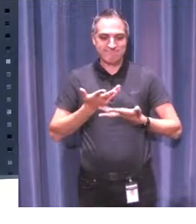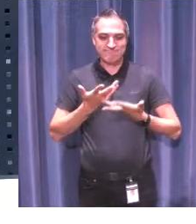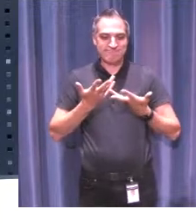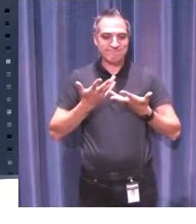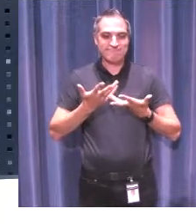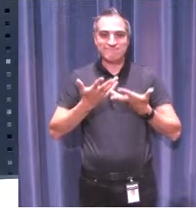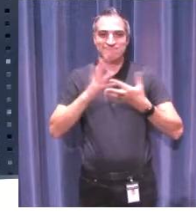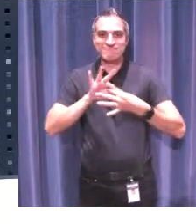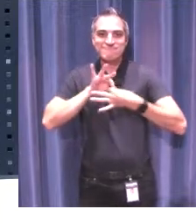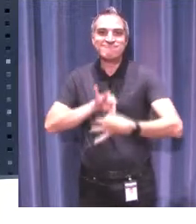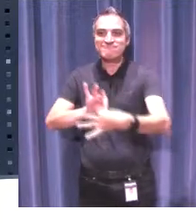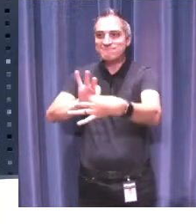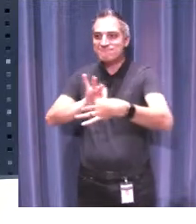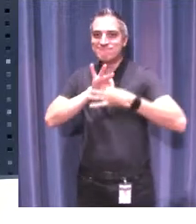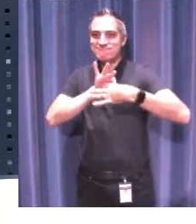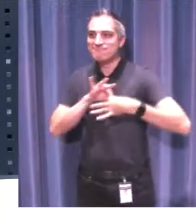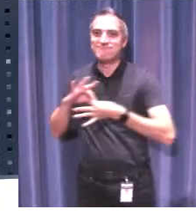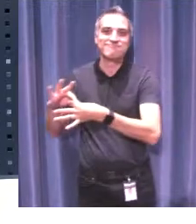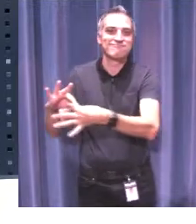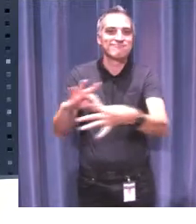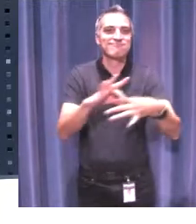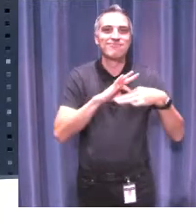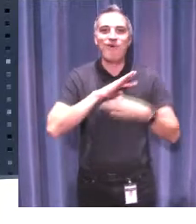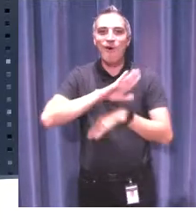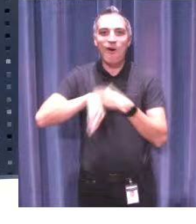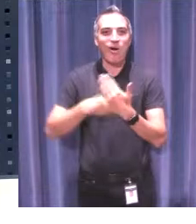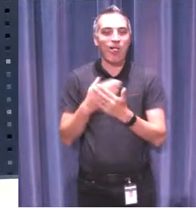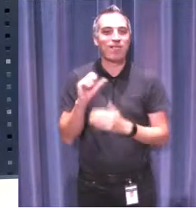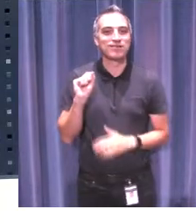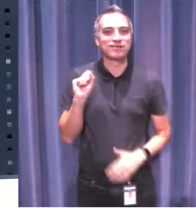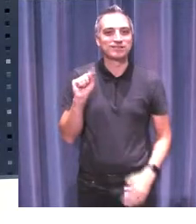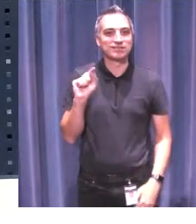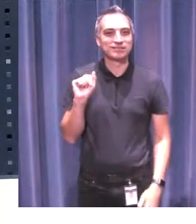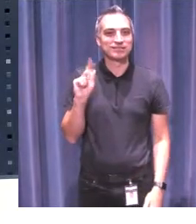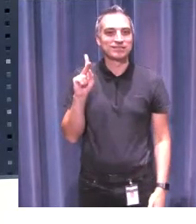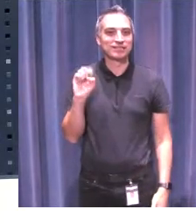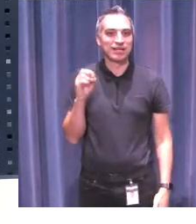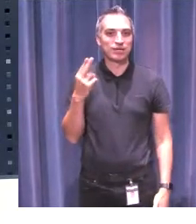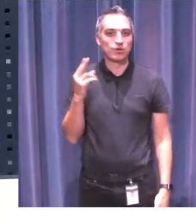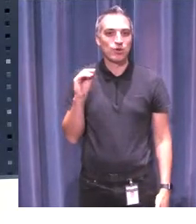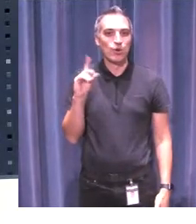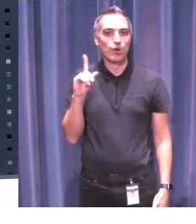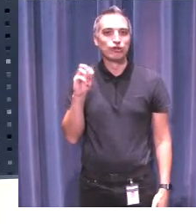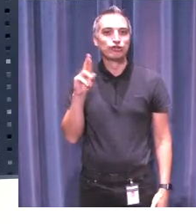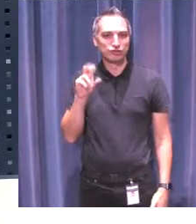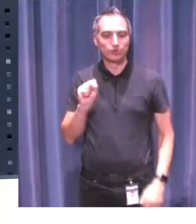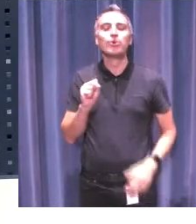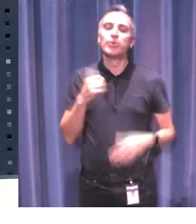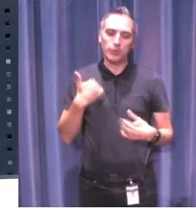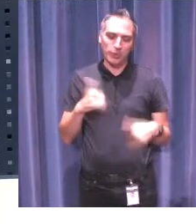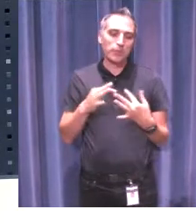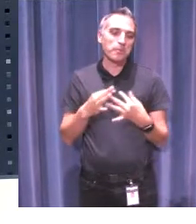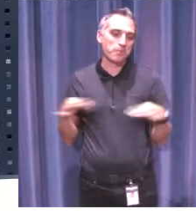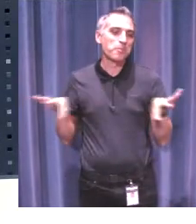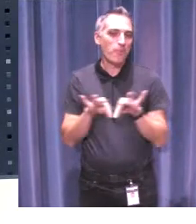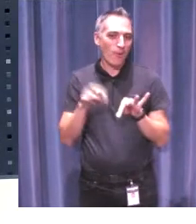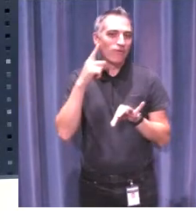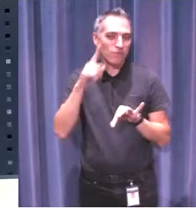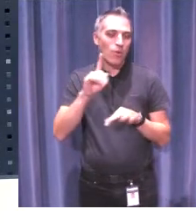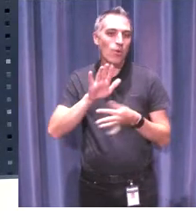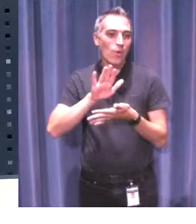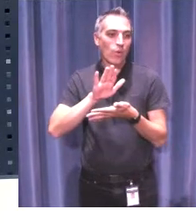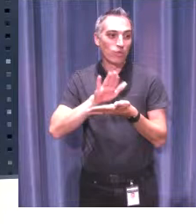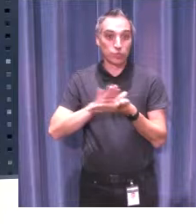collaboration that it brings amongst all of the stakeholders is very important to the school and the environment that